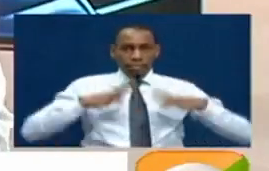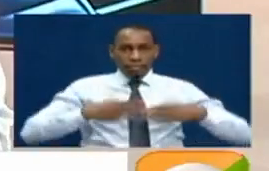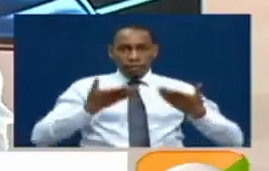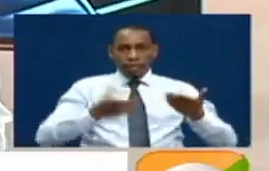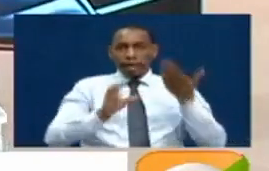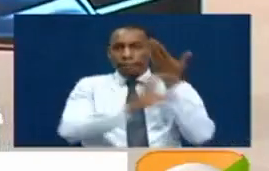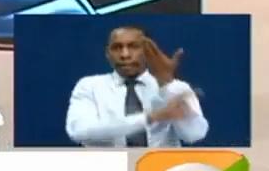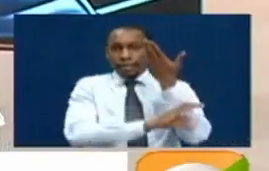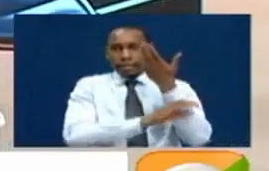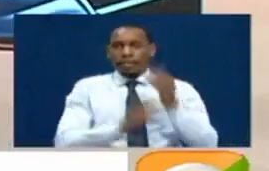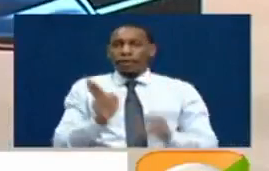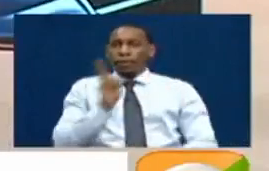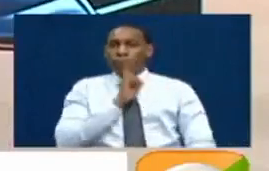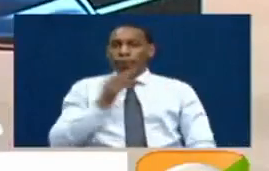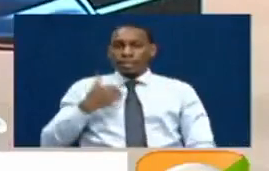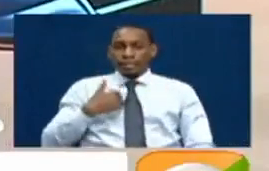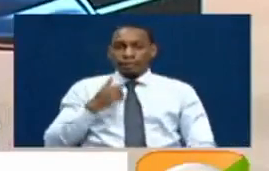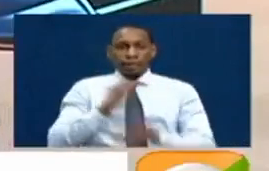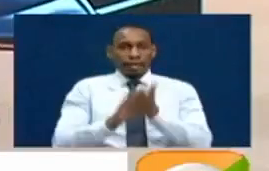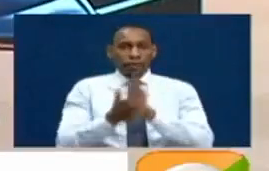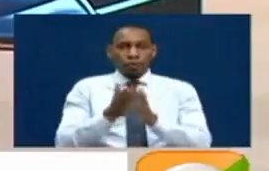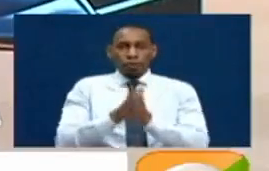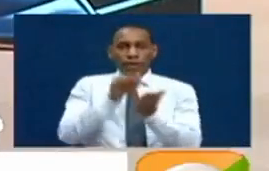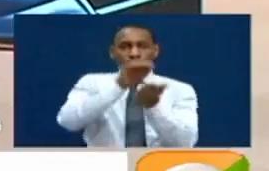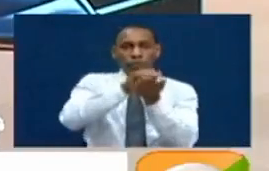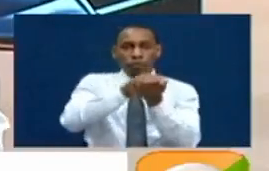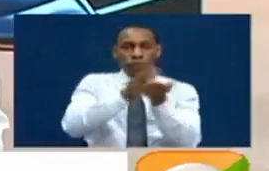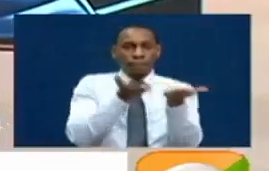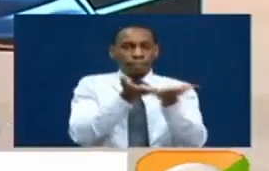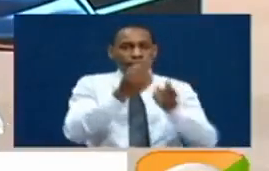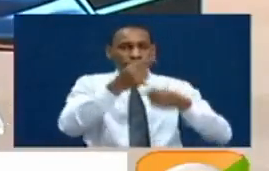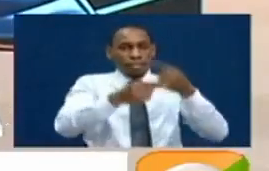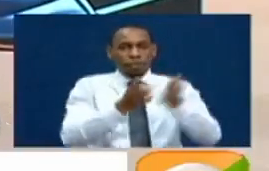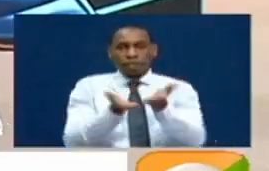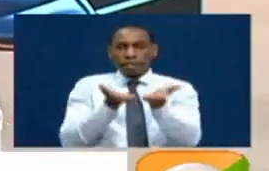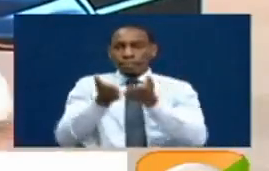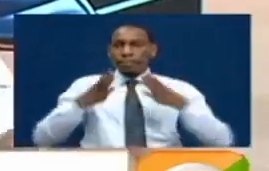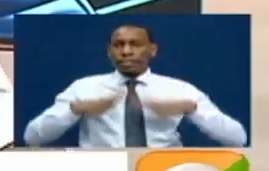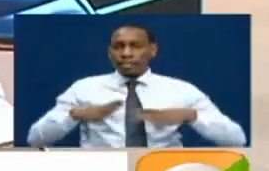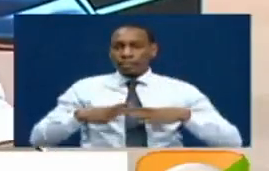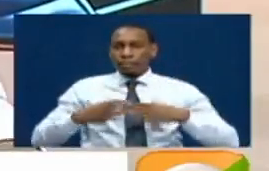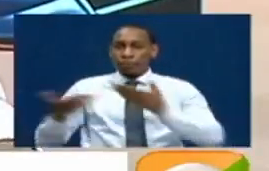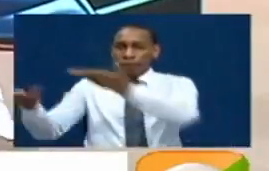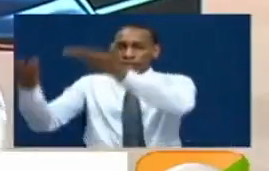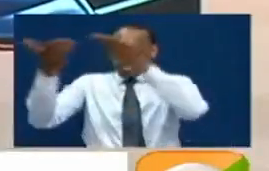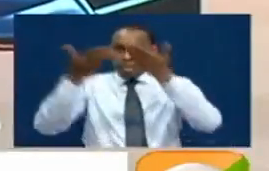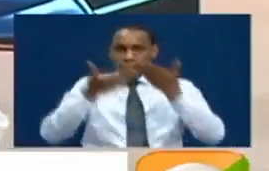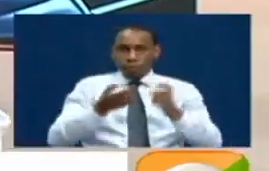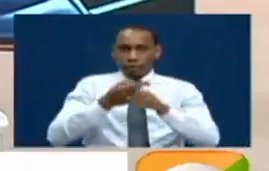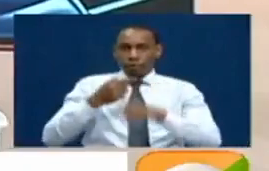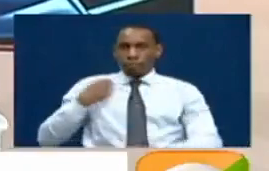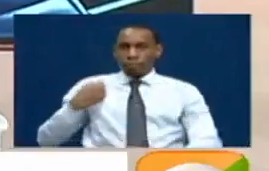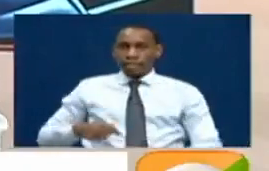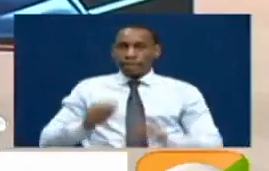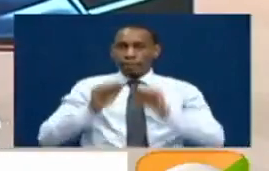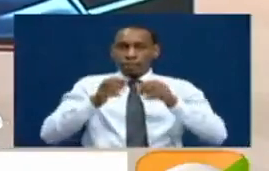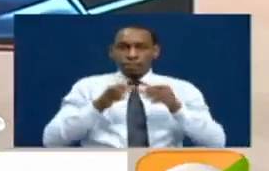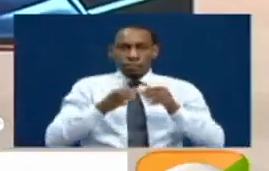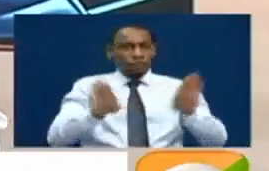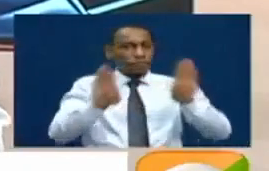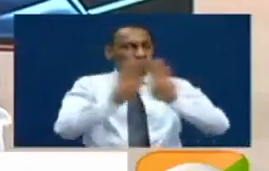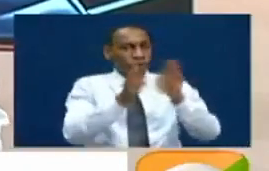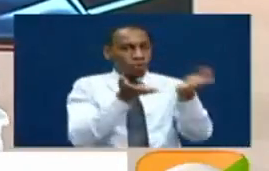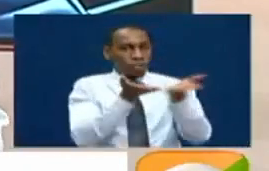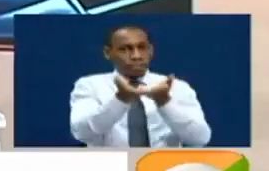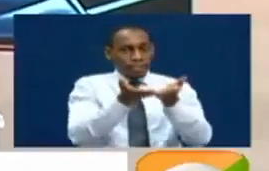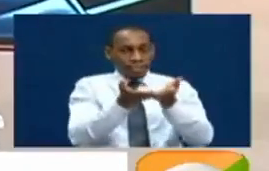as they are at risk of running out of stock for their businesses. The traders who source goods from China say they might be forced to close down